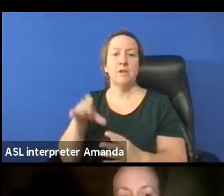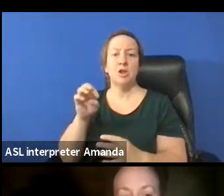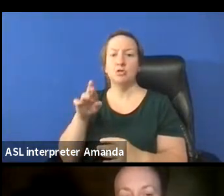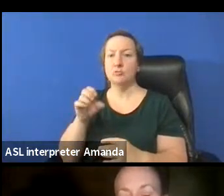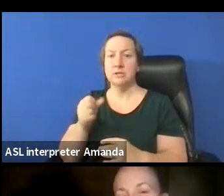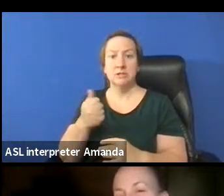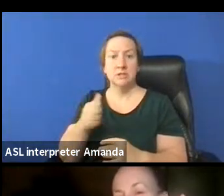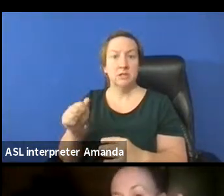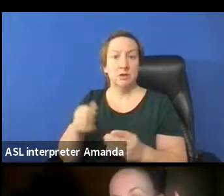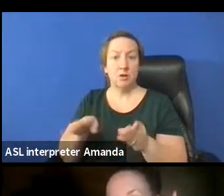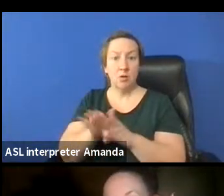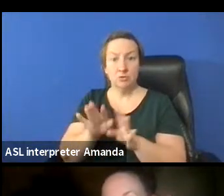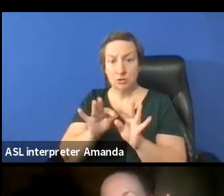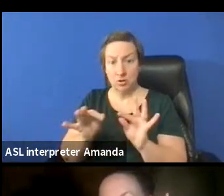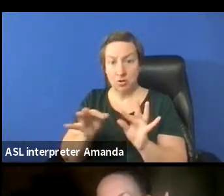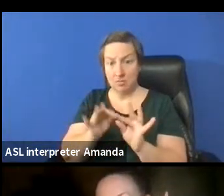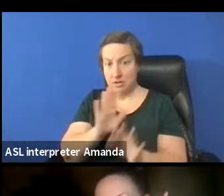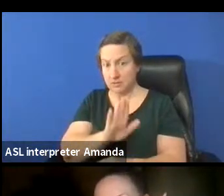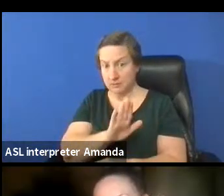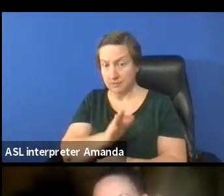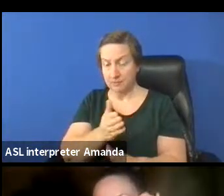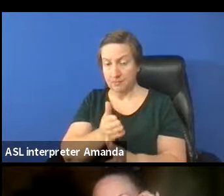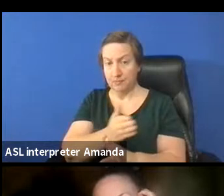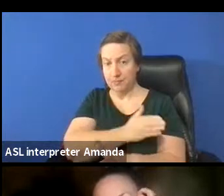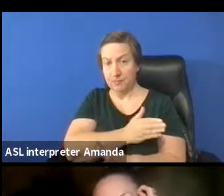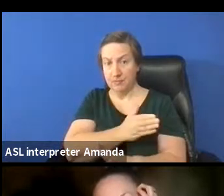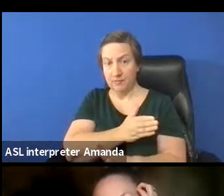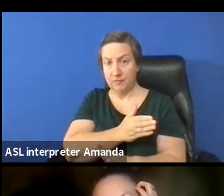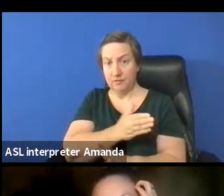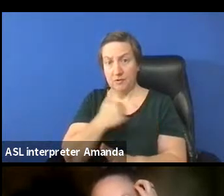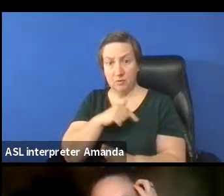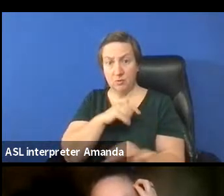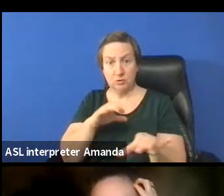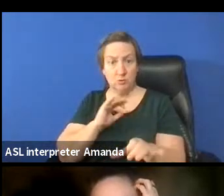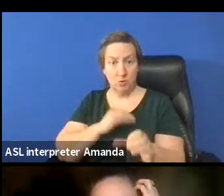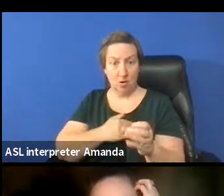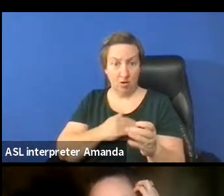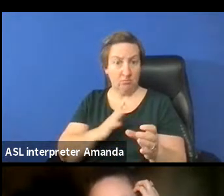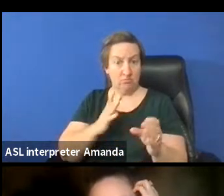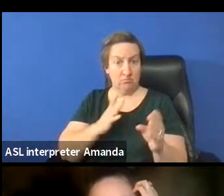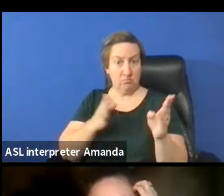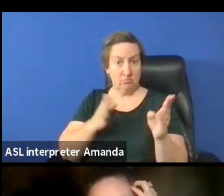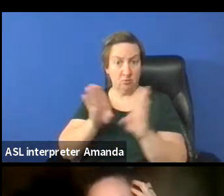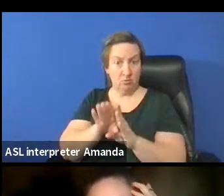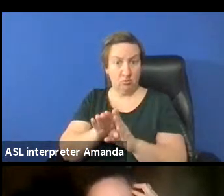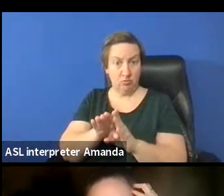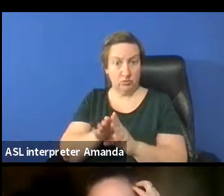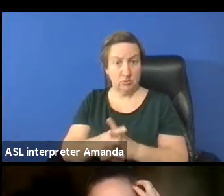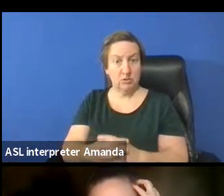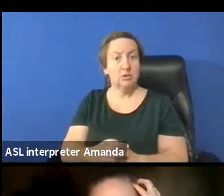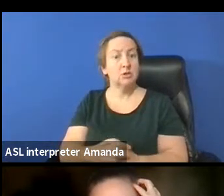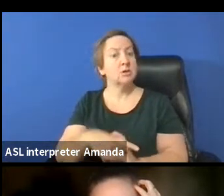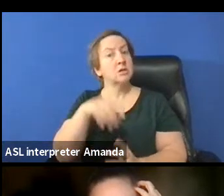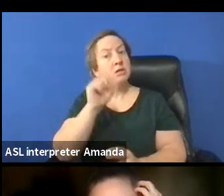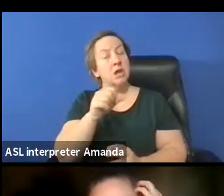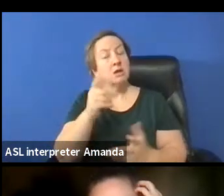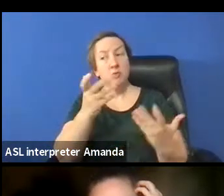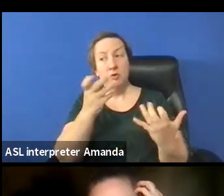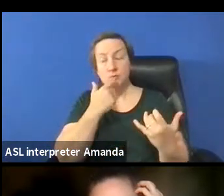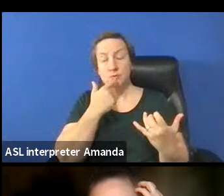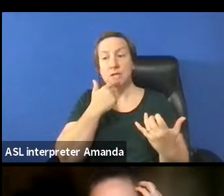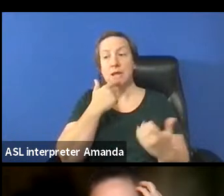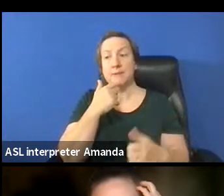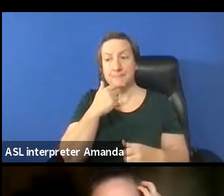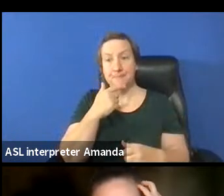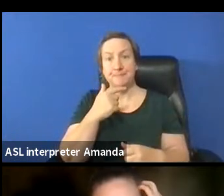there a closing comment that you have before we do our closing? Yeah, just to say